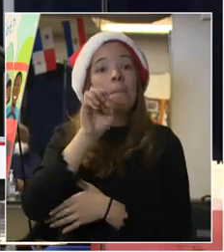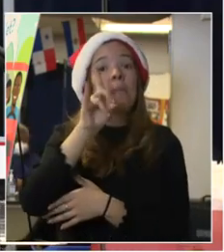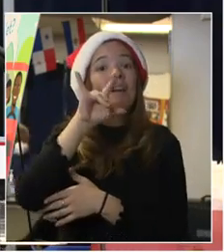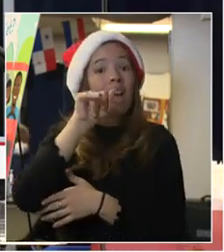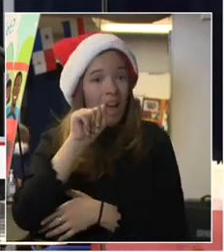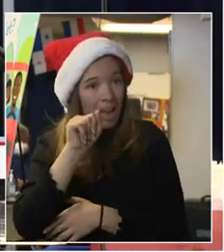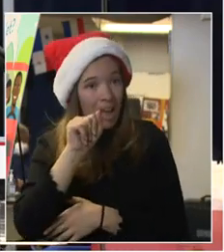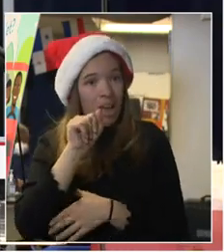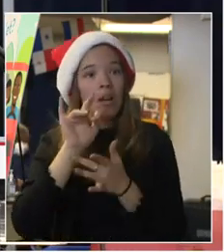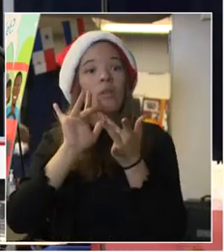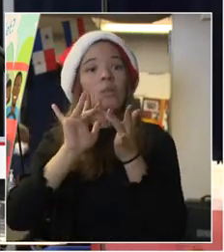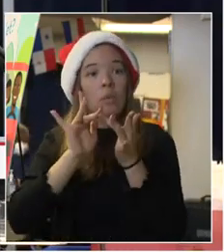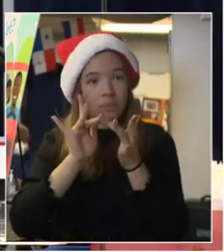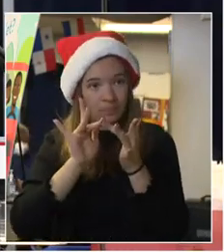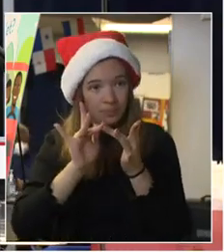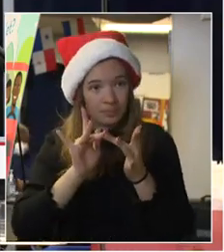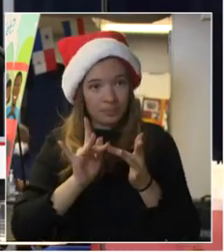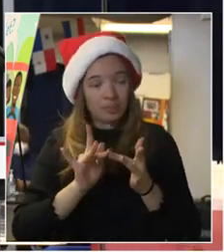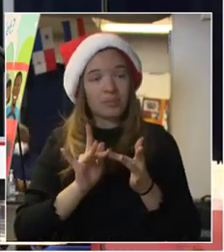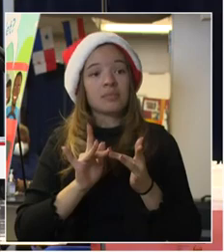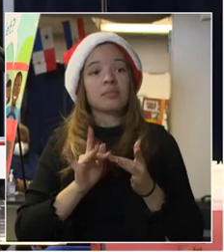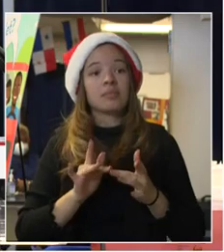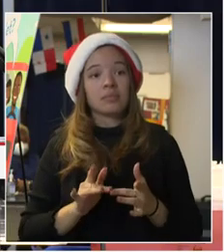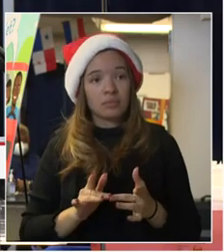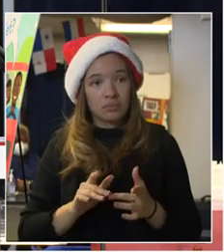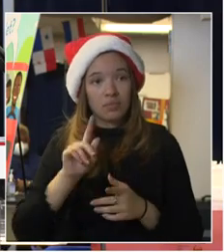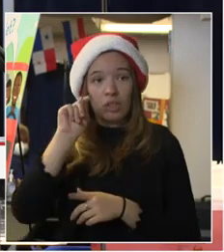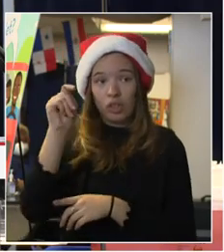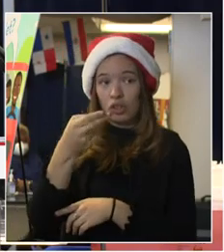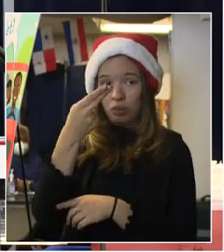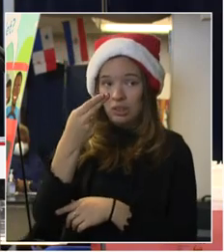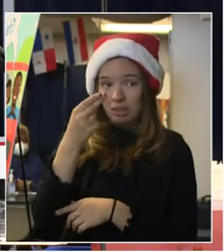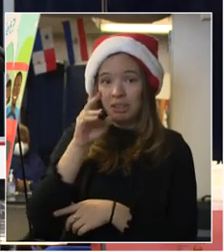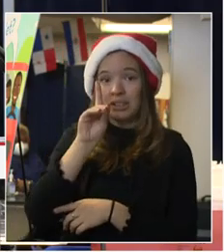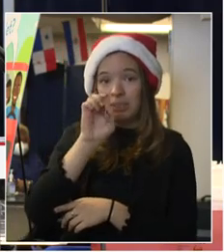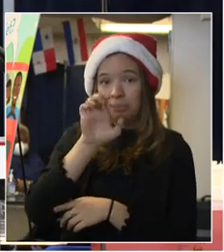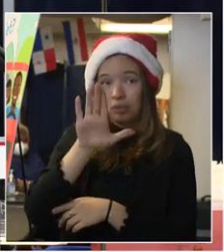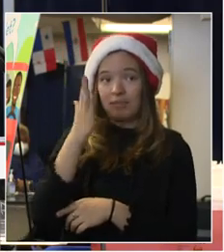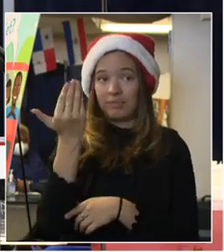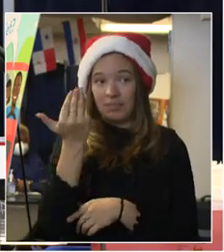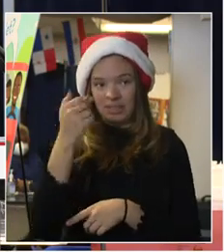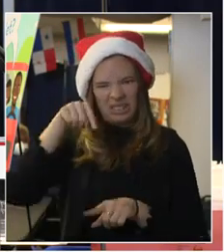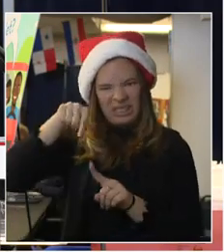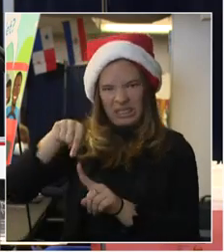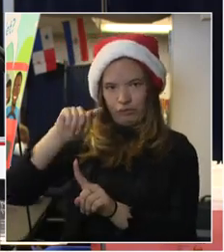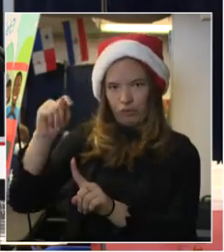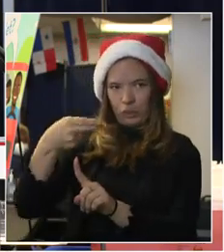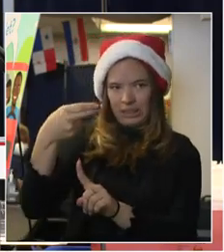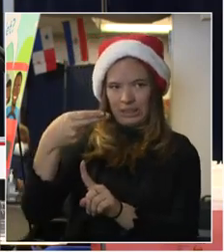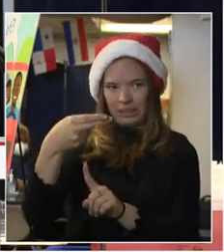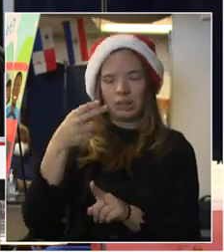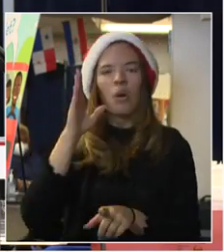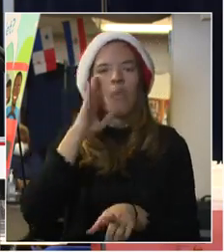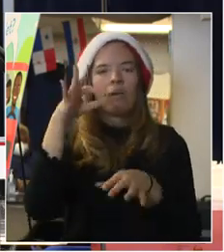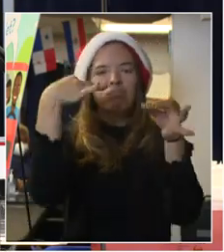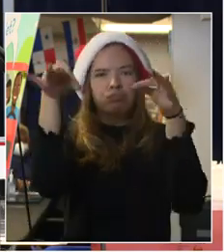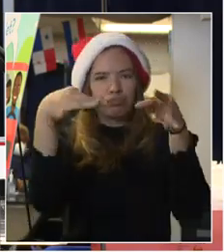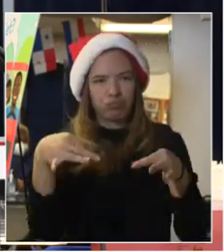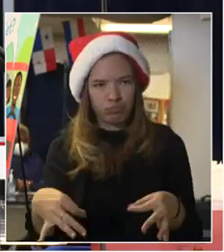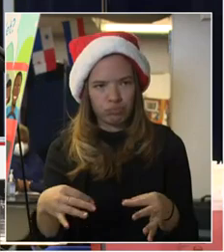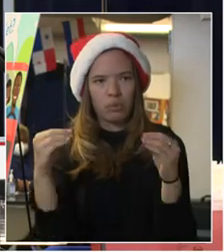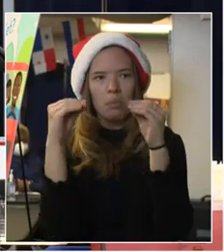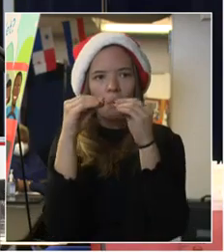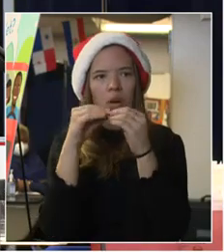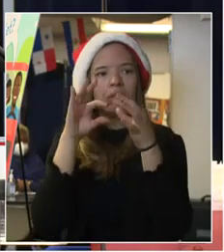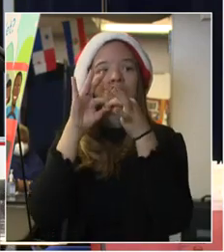on Thursday, December the 15th, as we discuss more about RSV. There you